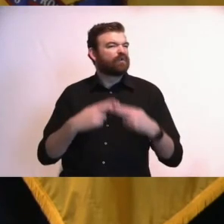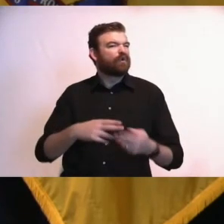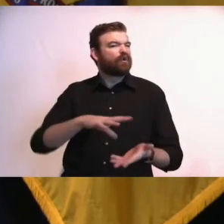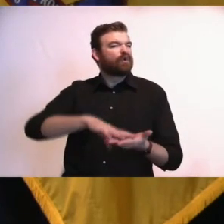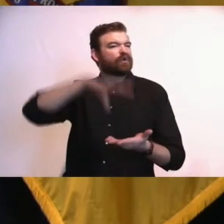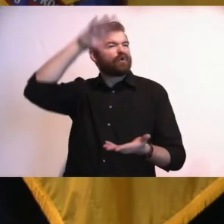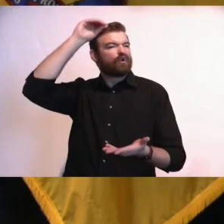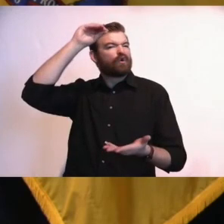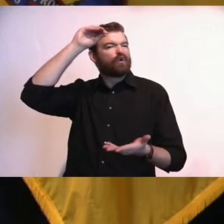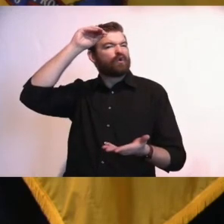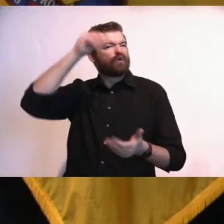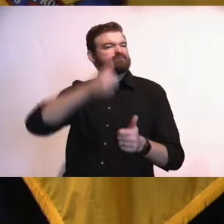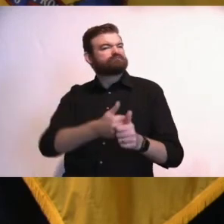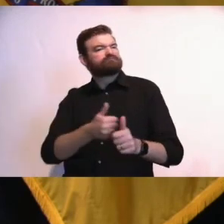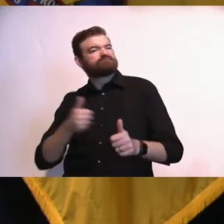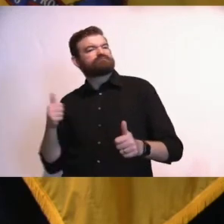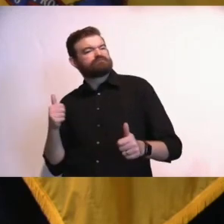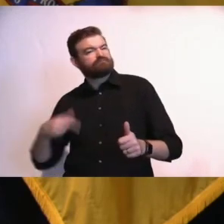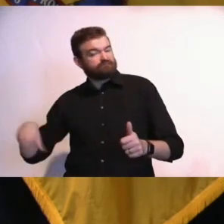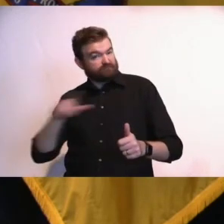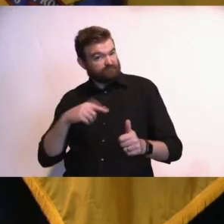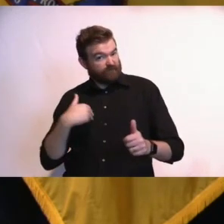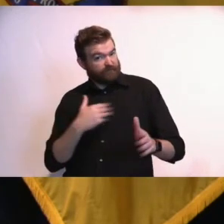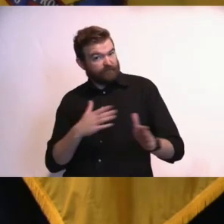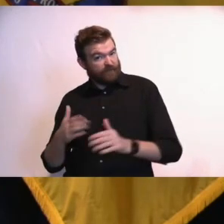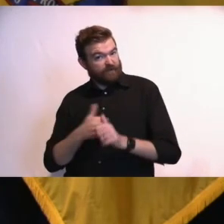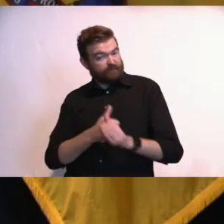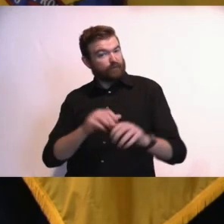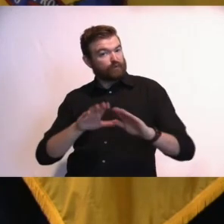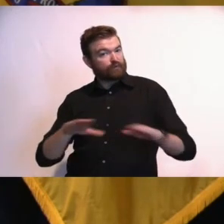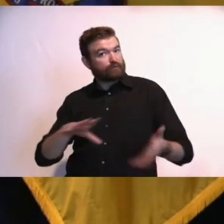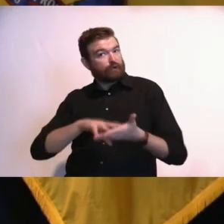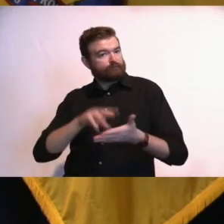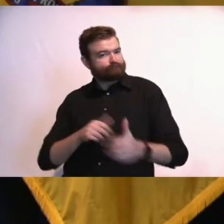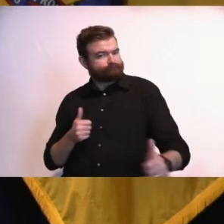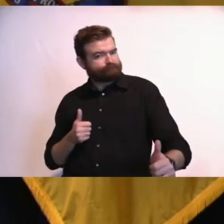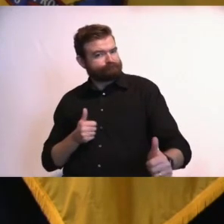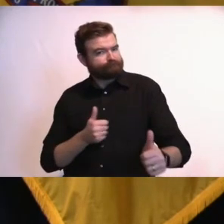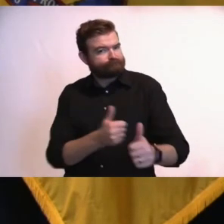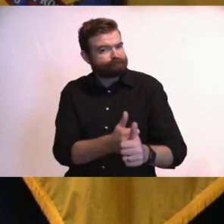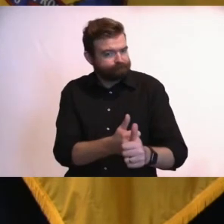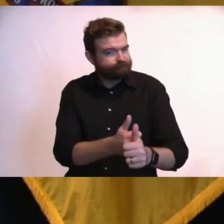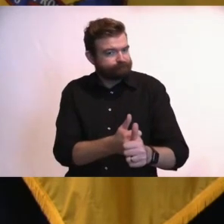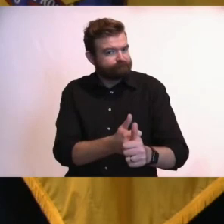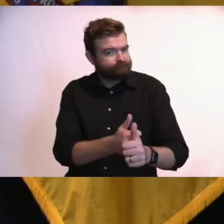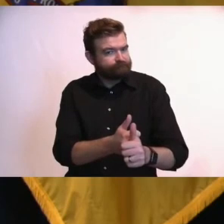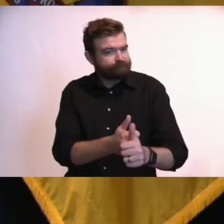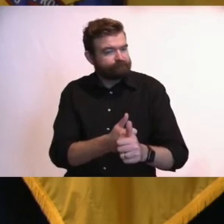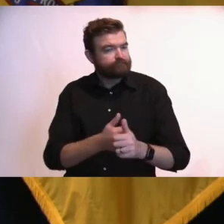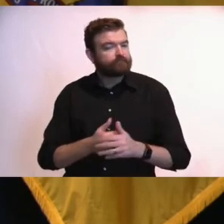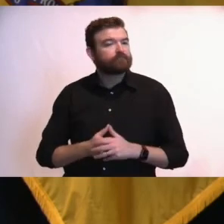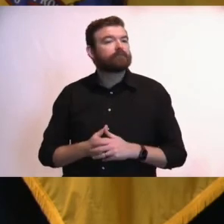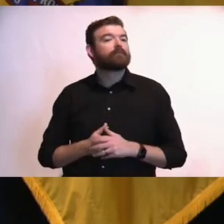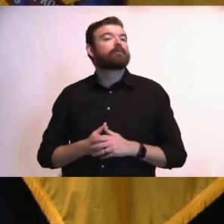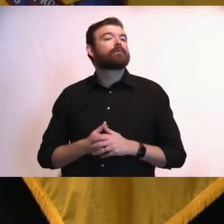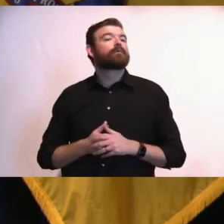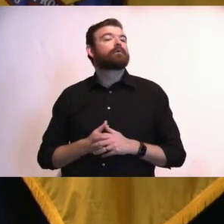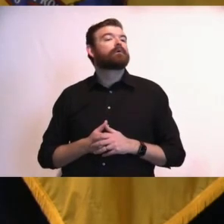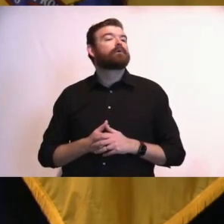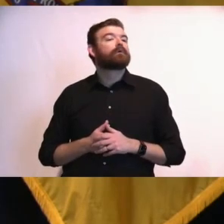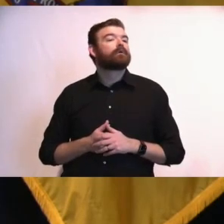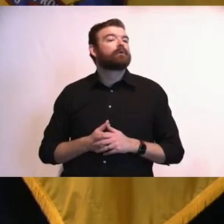see your office working to push tests to stay in schools? And if not, why not? It sounds like what you said before, that testing material seems to be a